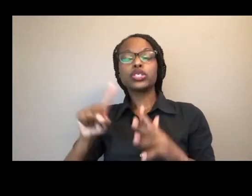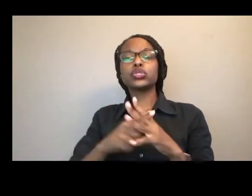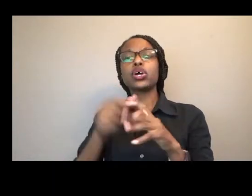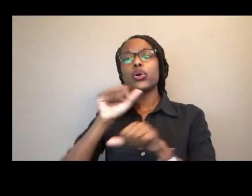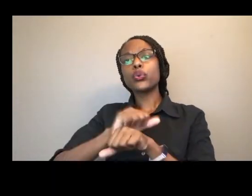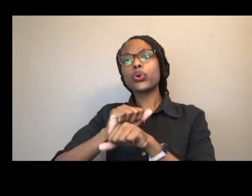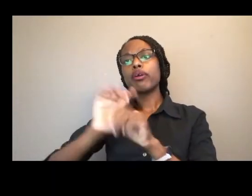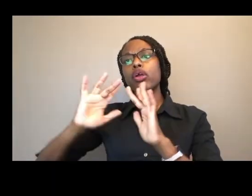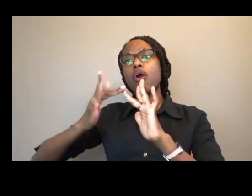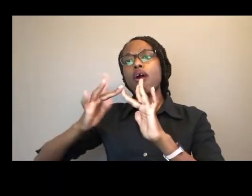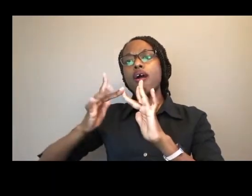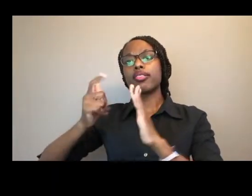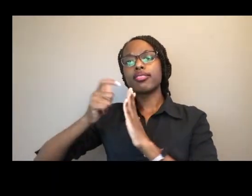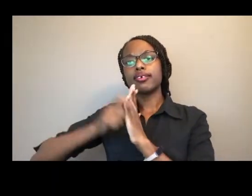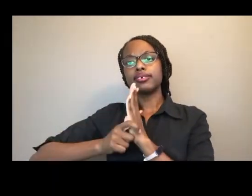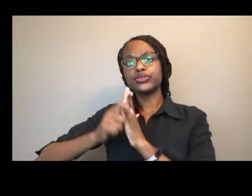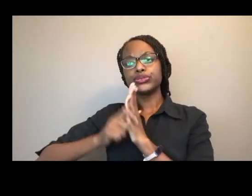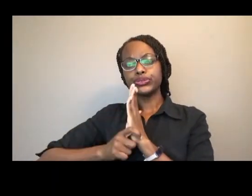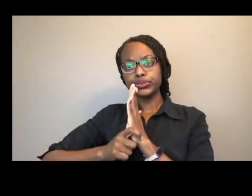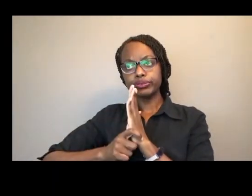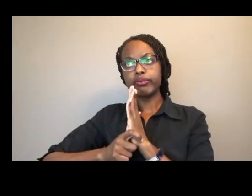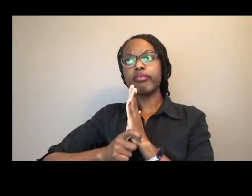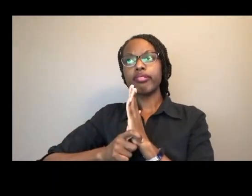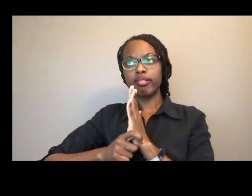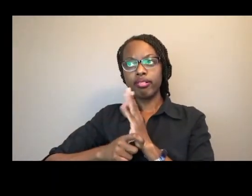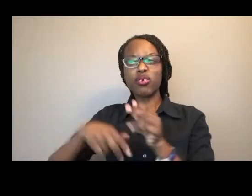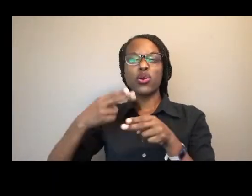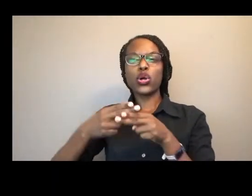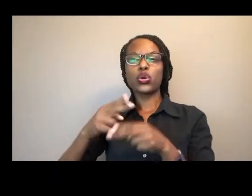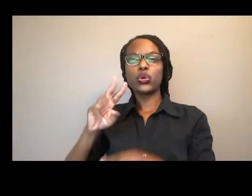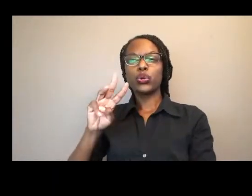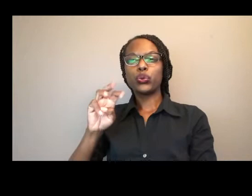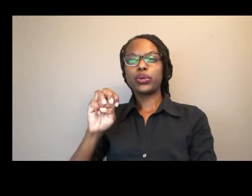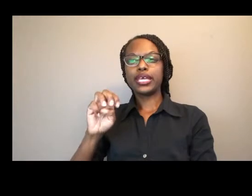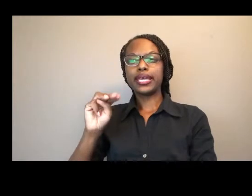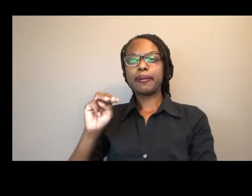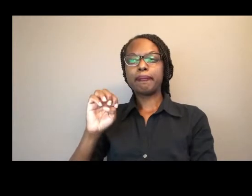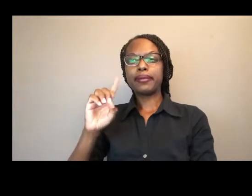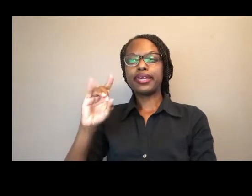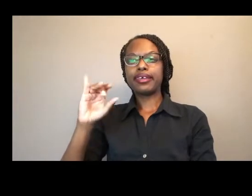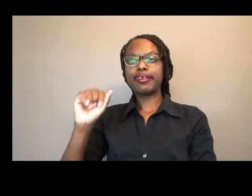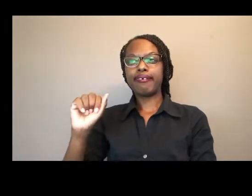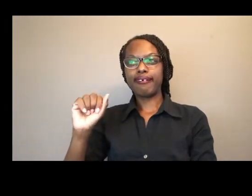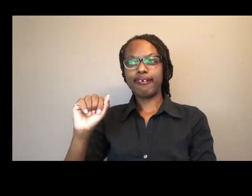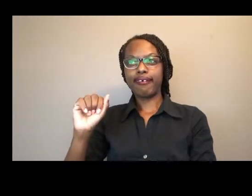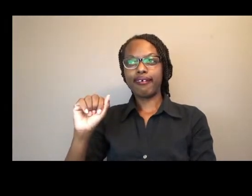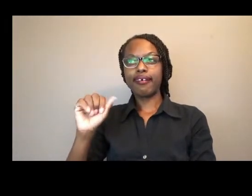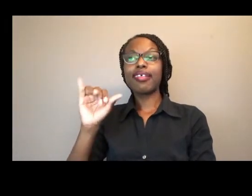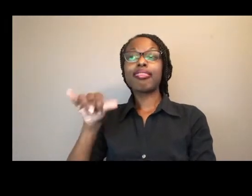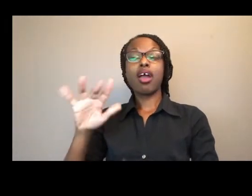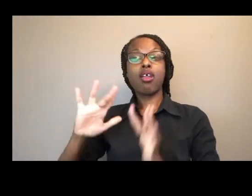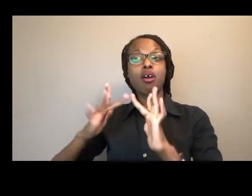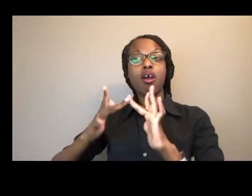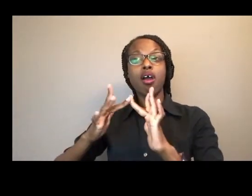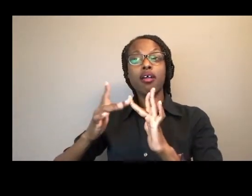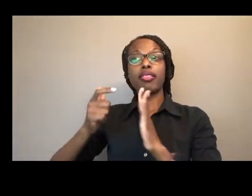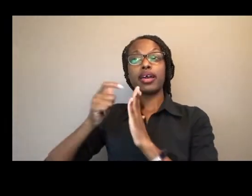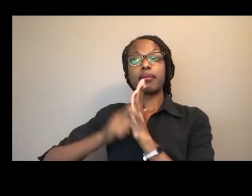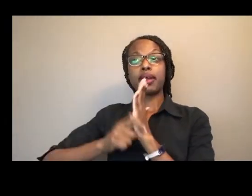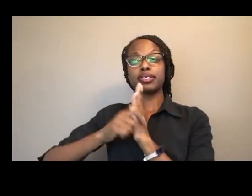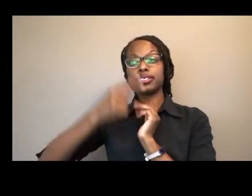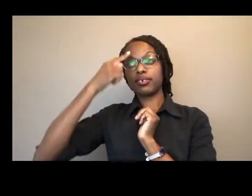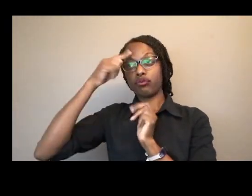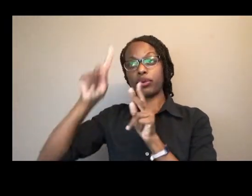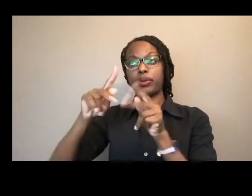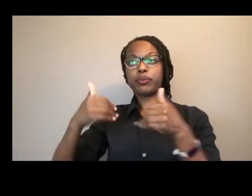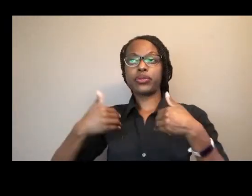Media that was an online journal magazine for people with disabilities.